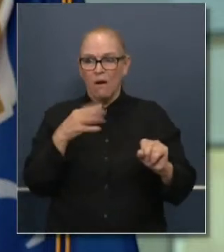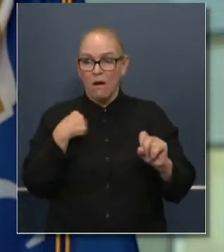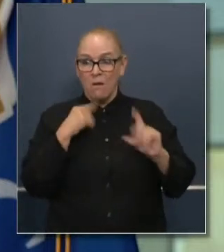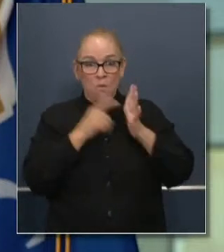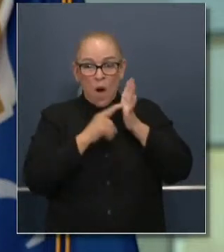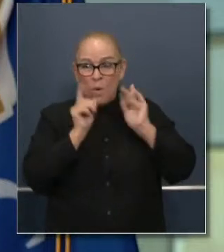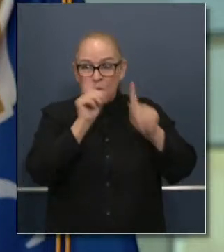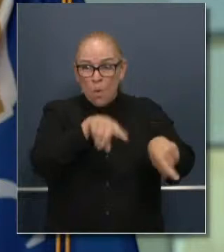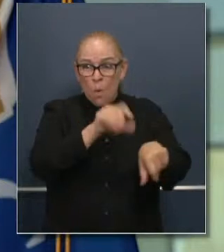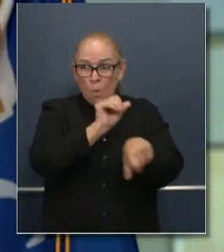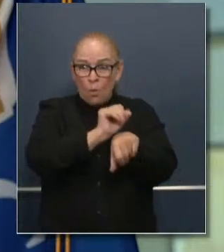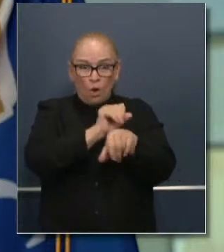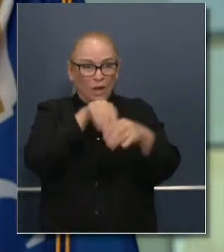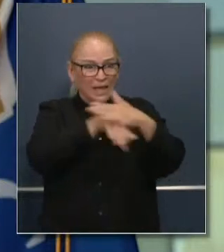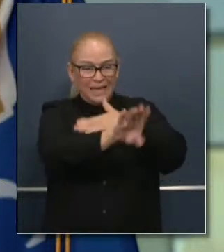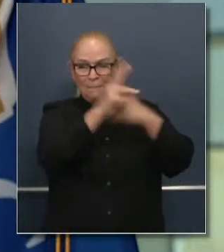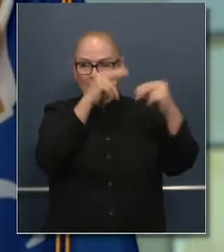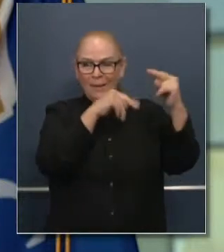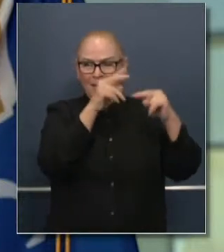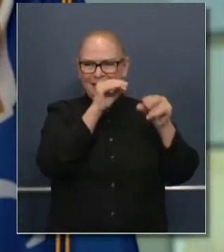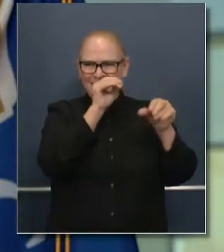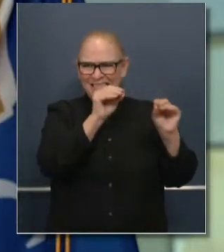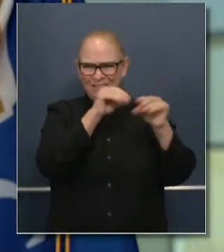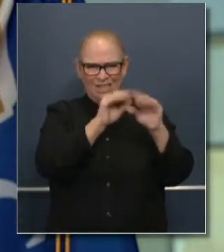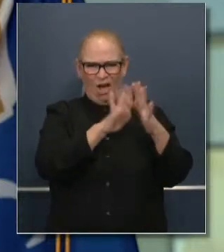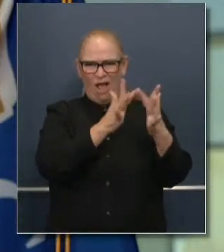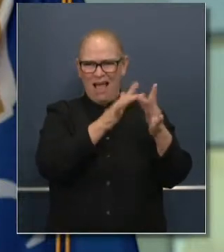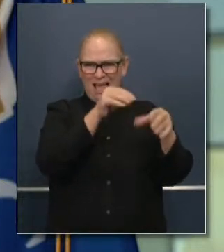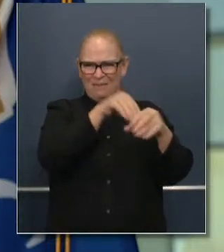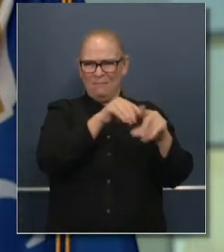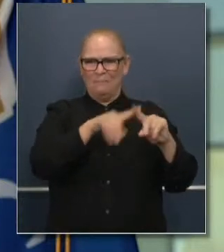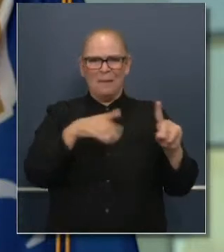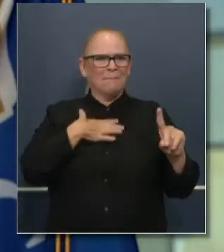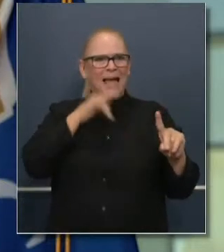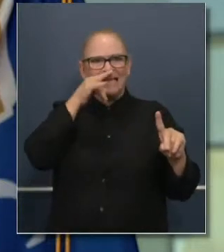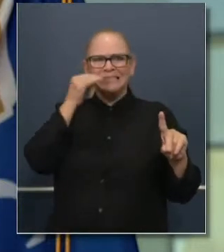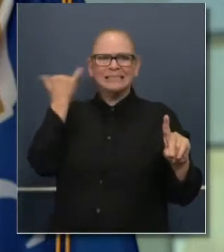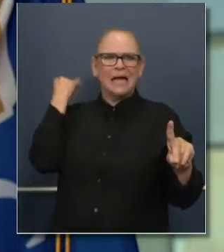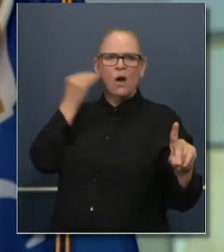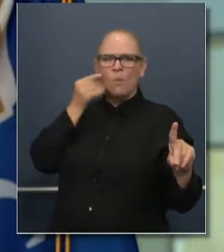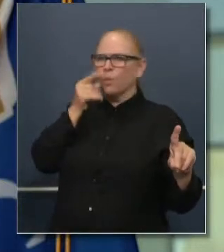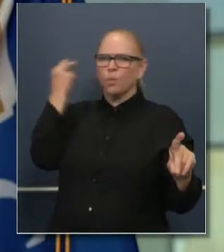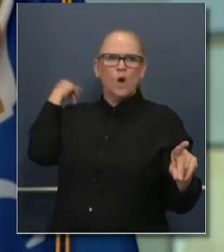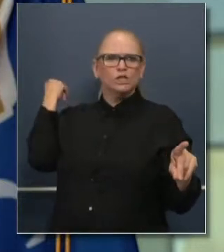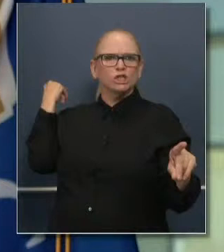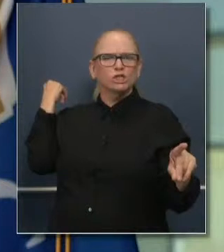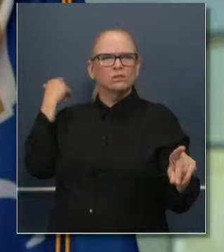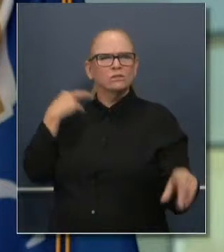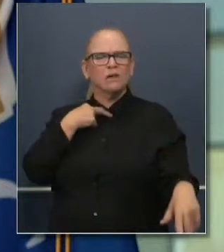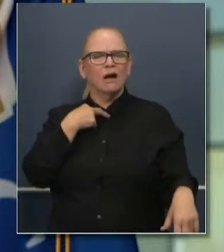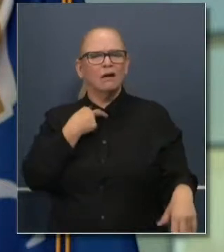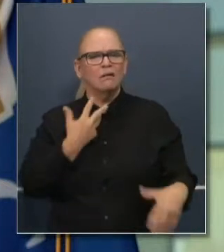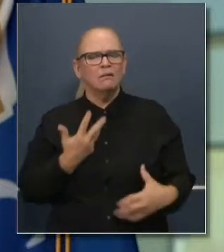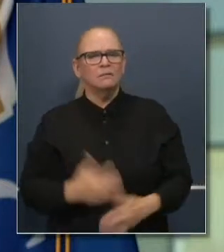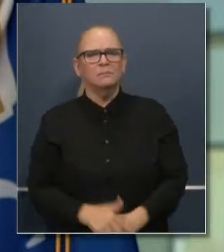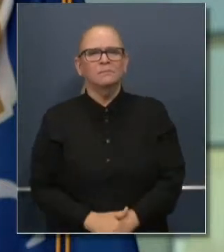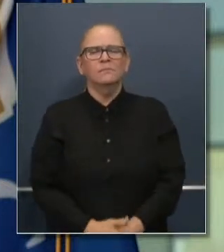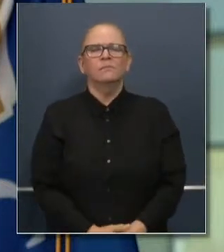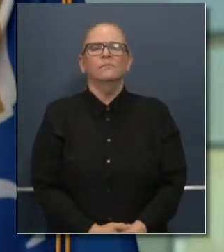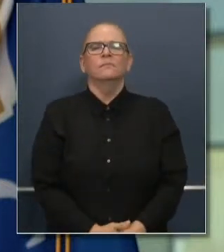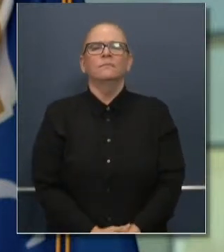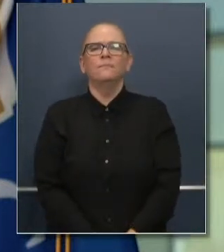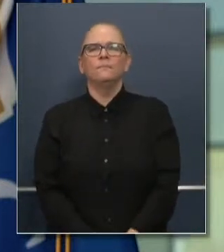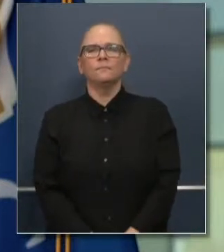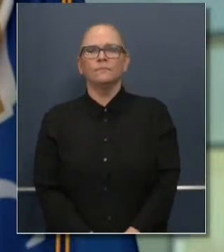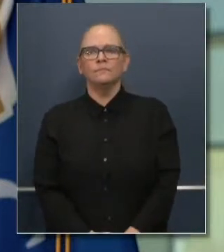to schools to teach? No, I think that has to be done. First of all, we give a lot of discretion to